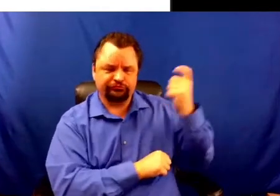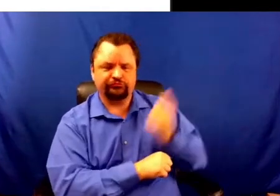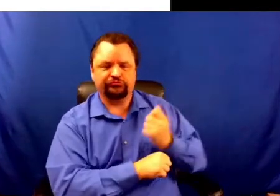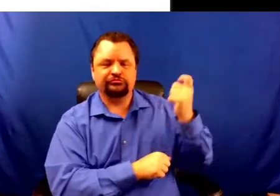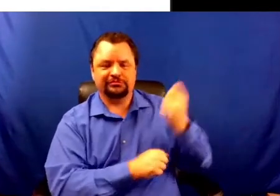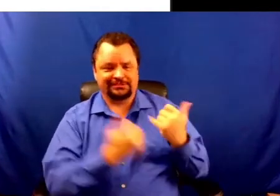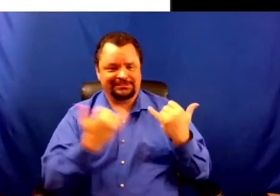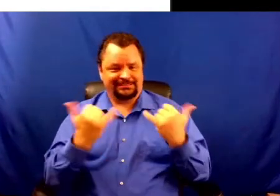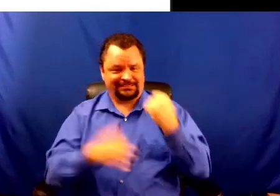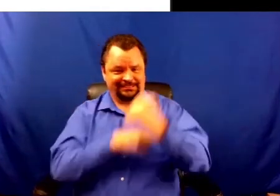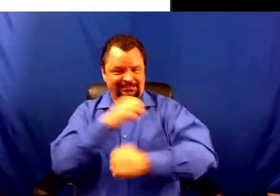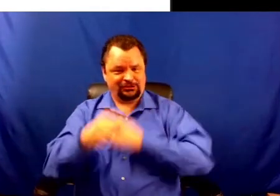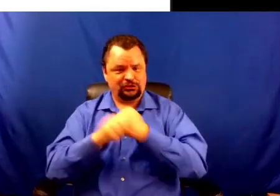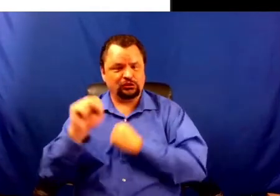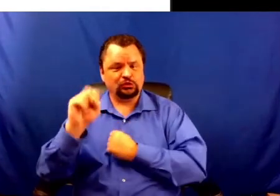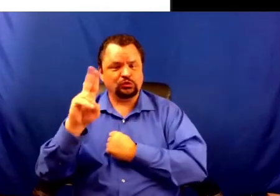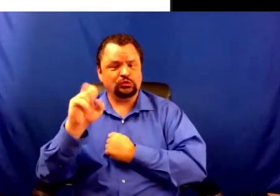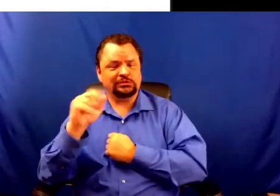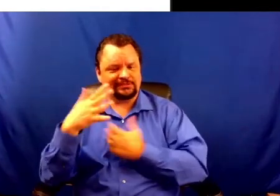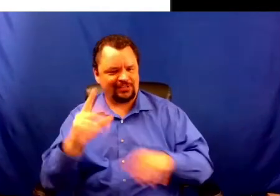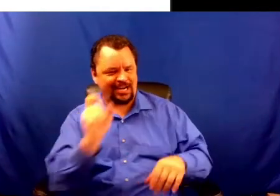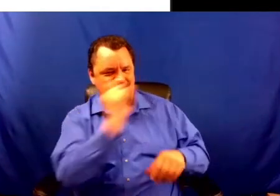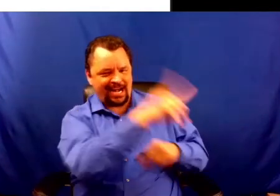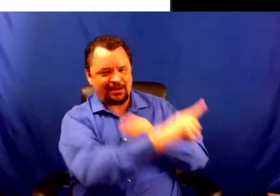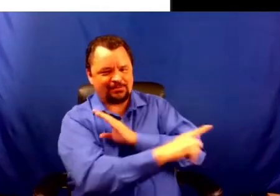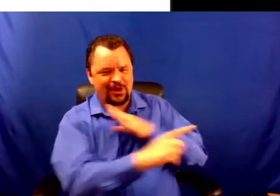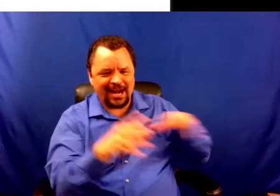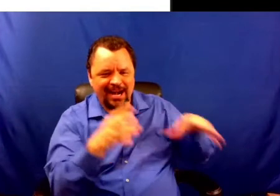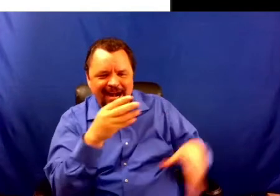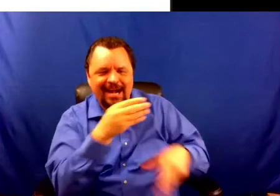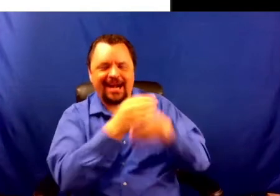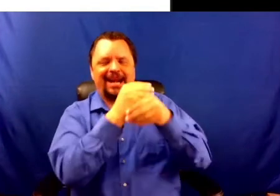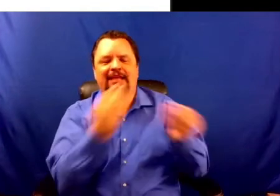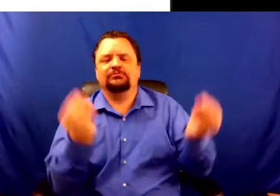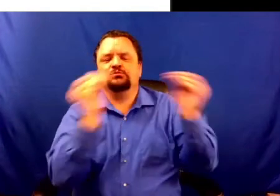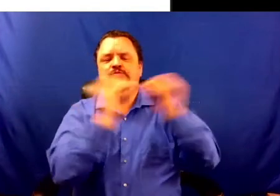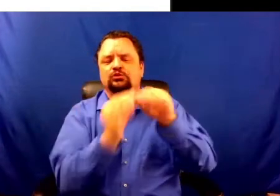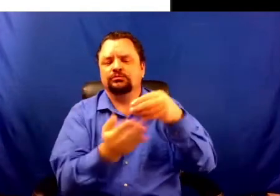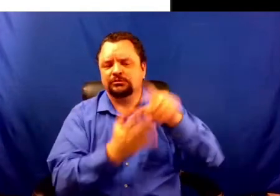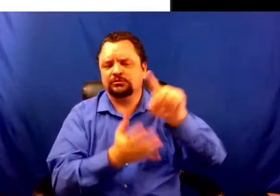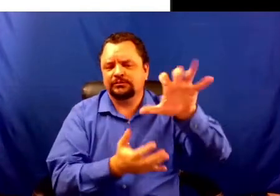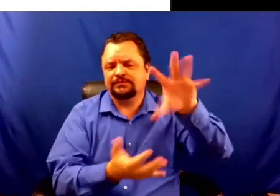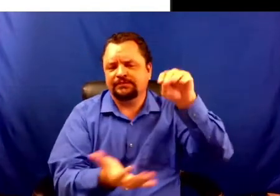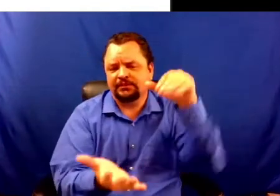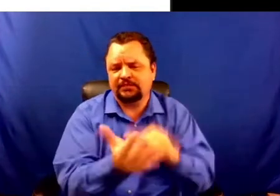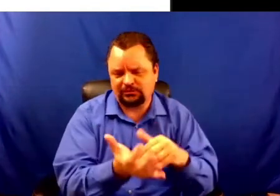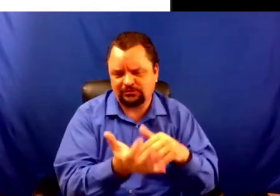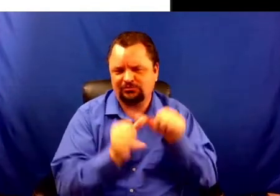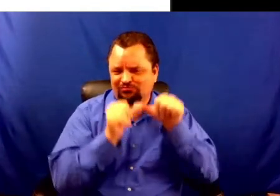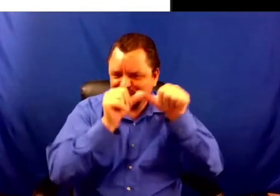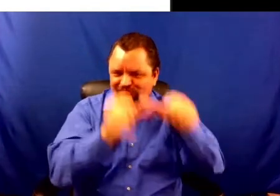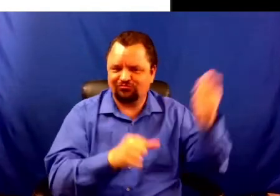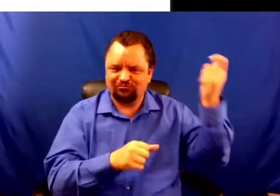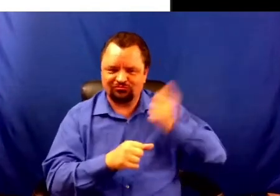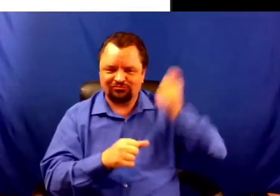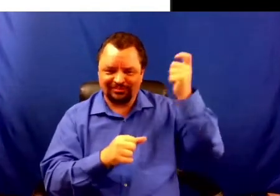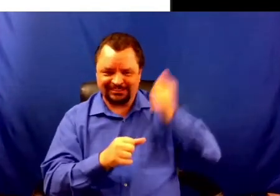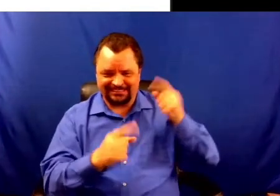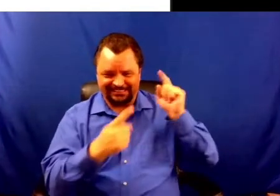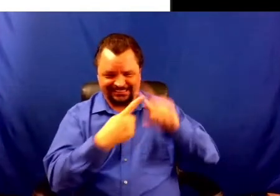an additional $150,000 of ongoing funding to get closer to that 1 million.